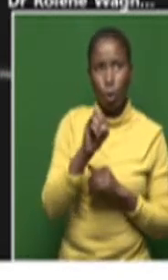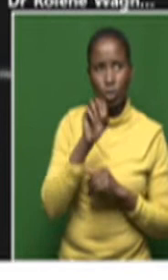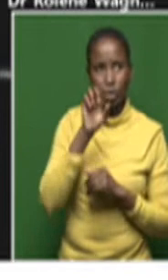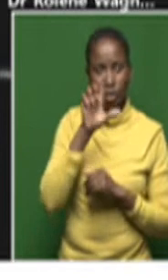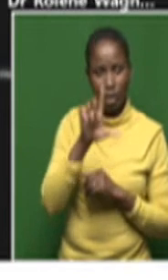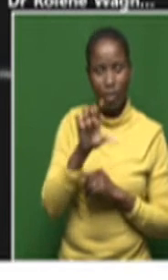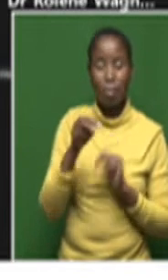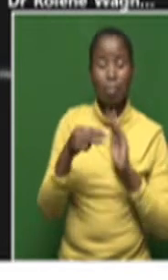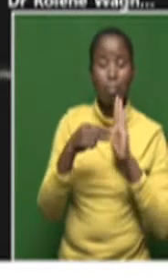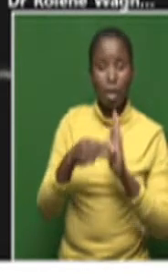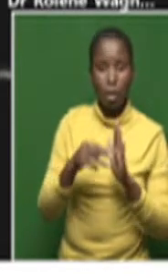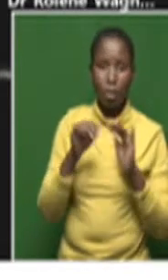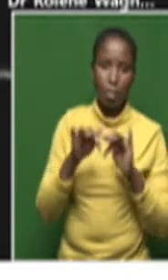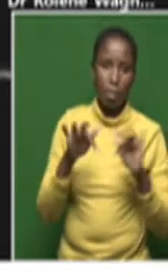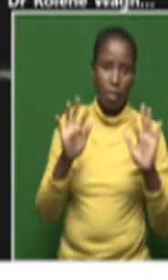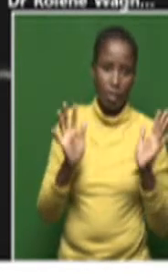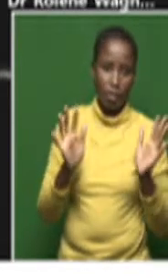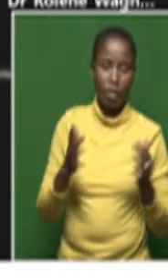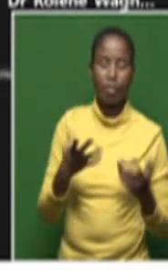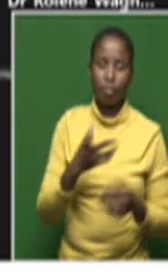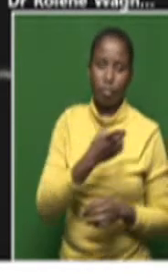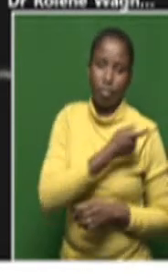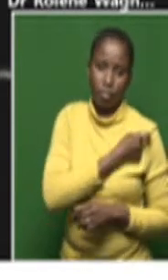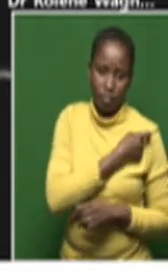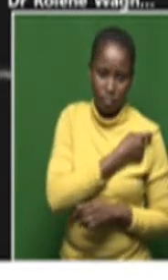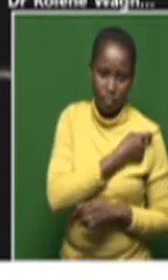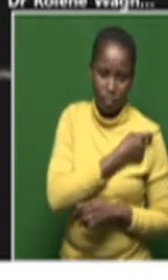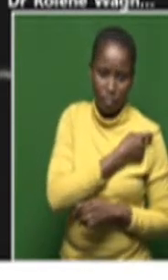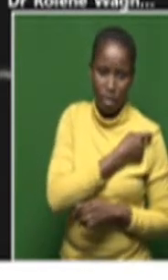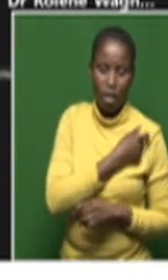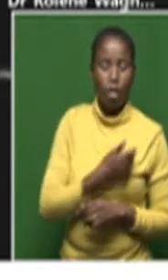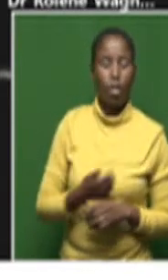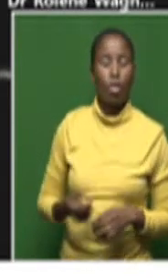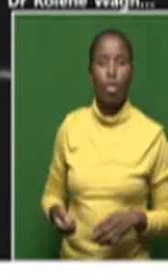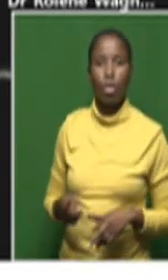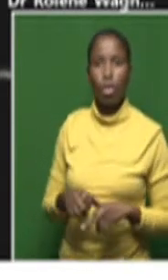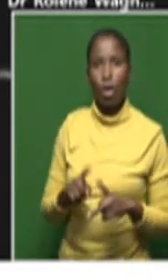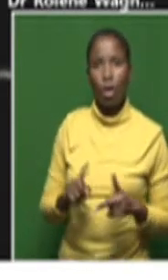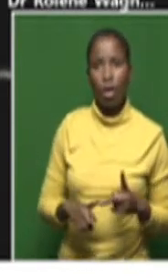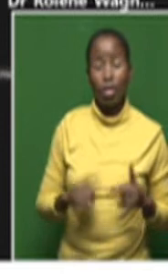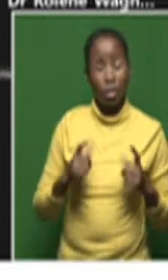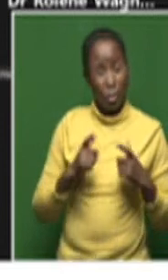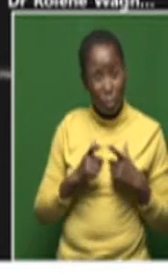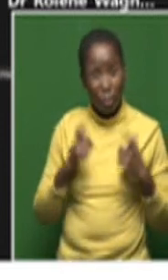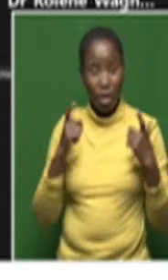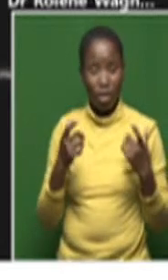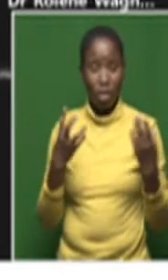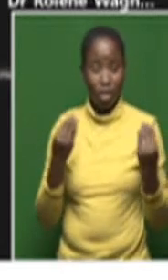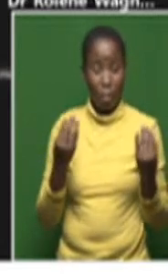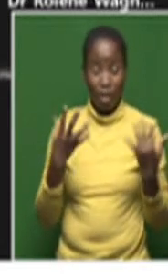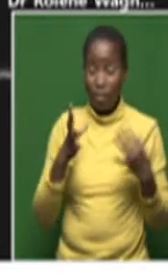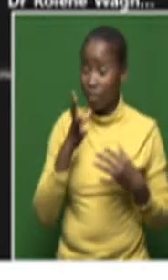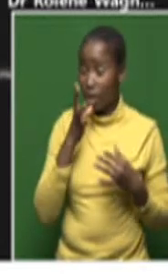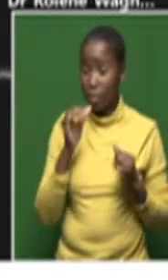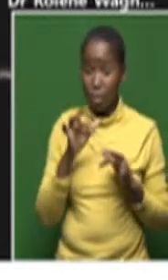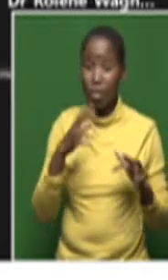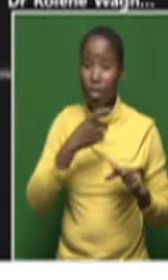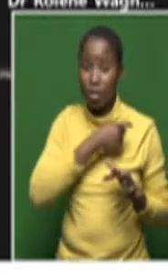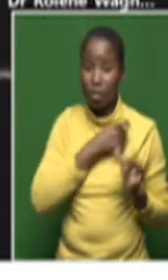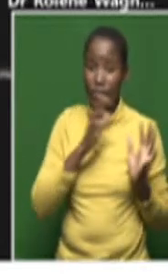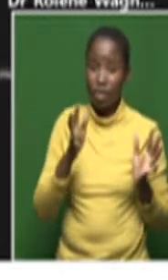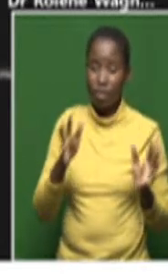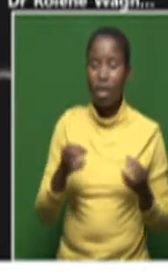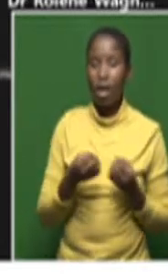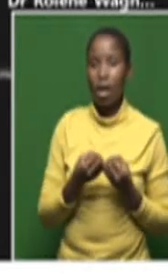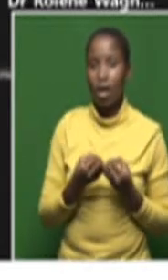1.107 million people out of the targeted eligible persons. The largest number that have been vaccinated, or the largest